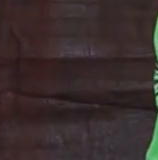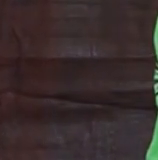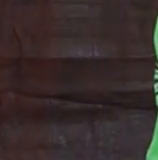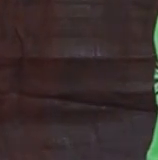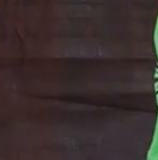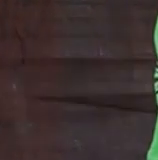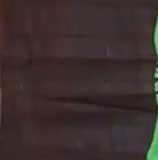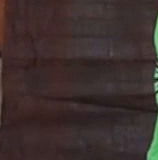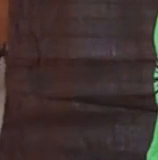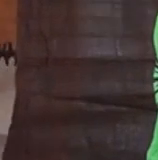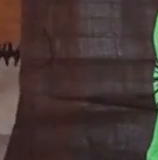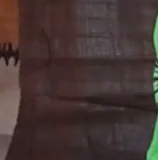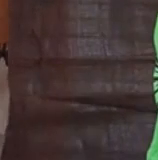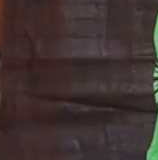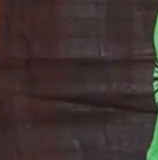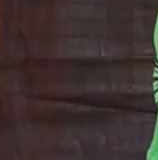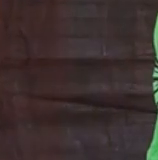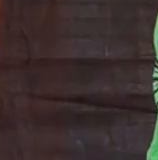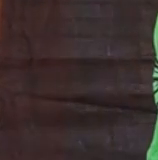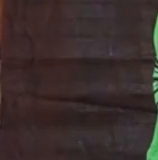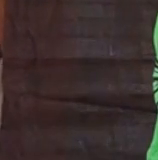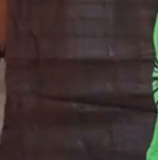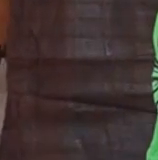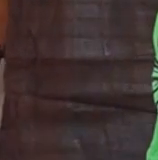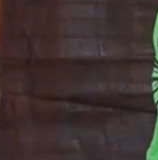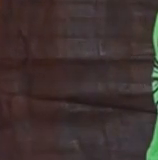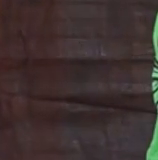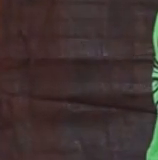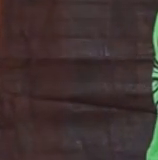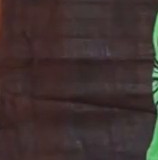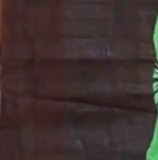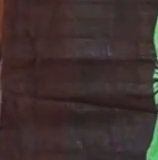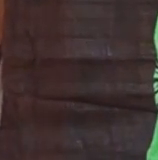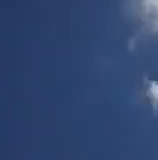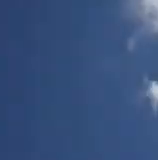during their daily living without water or electricity.